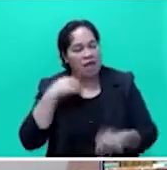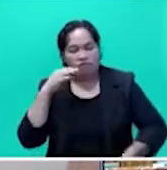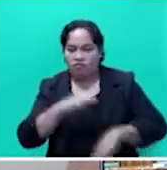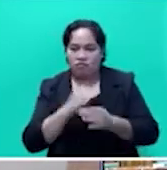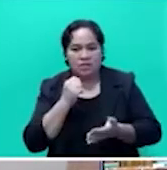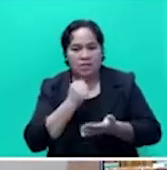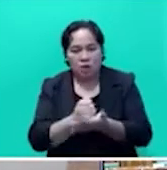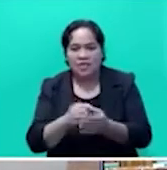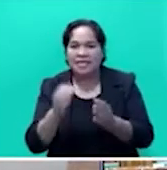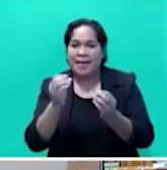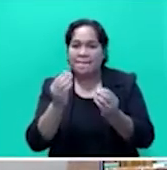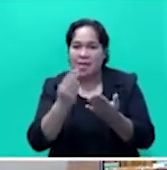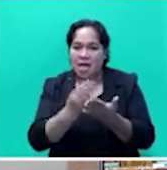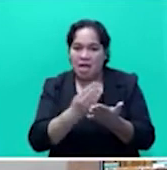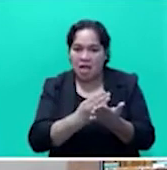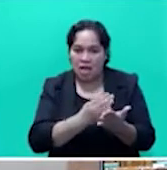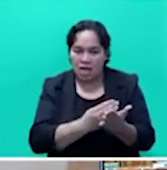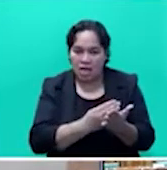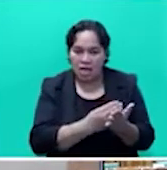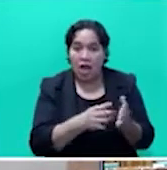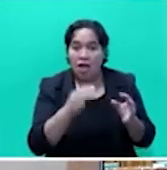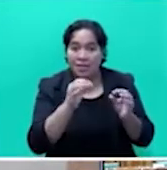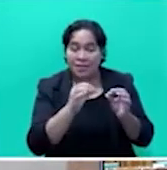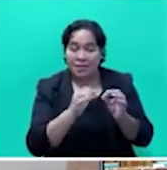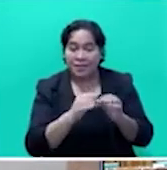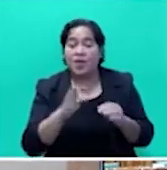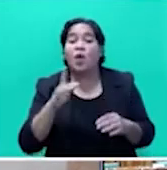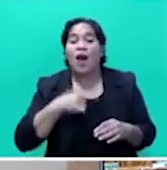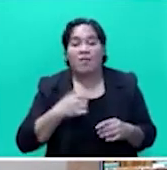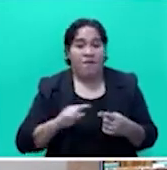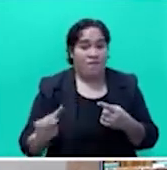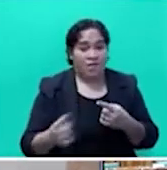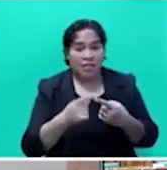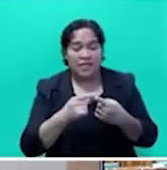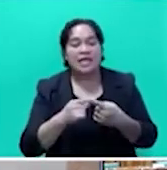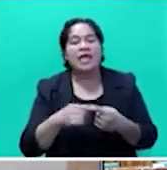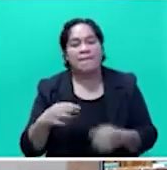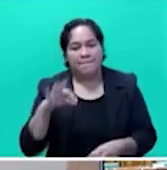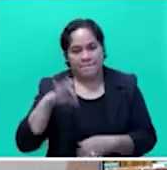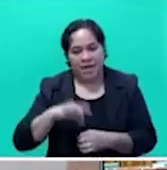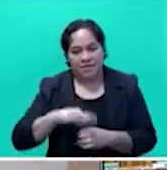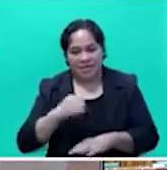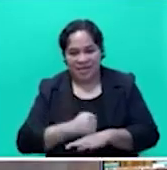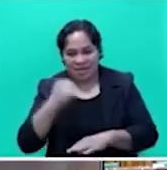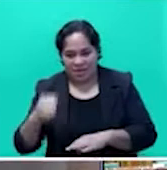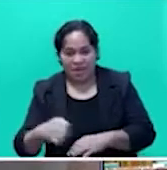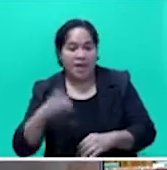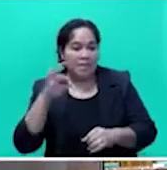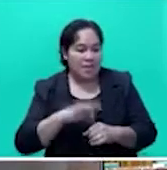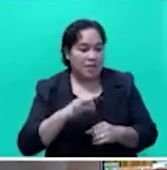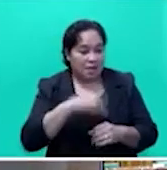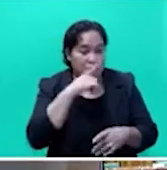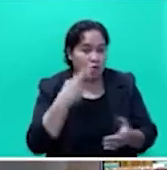bill, Mr. Speaker, sir, because it does two things. First, it benefits the government and it benefits lessees in